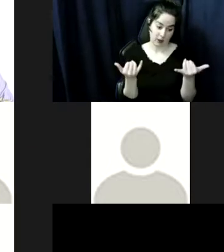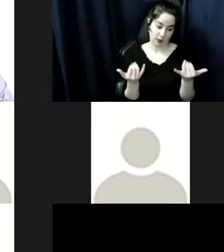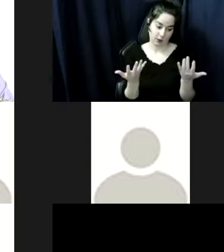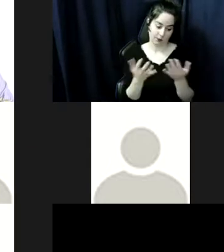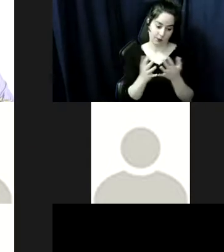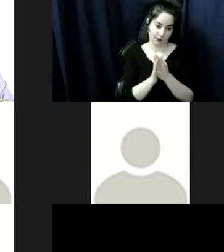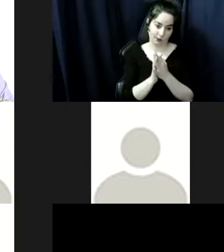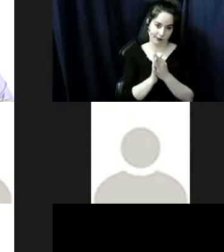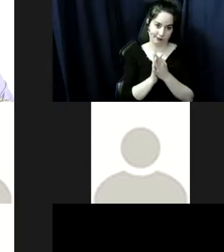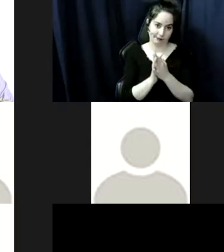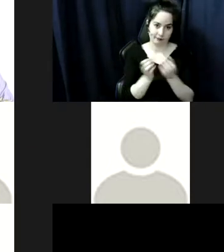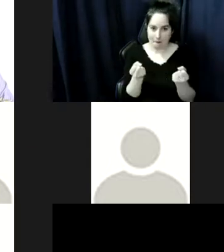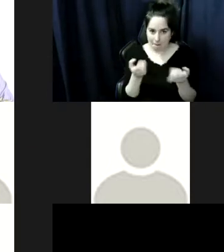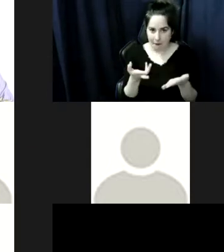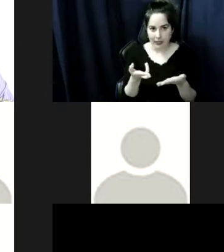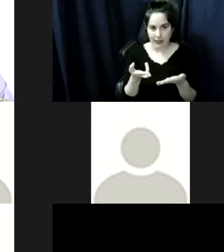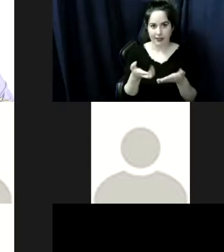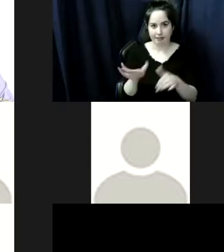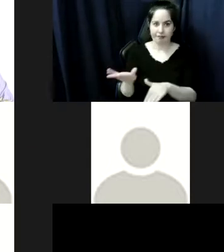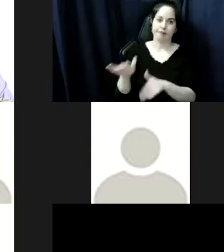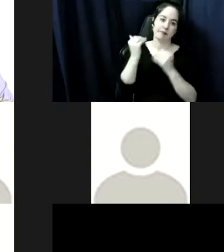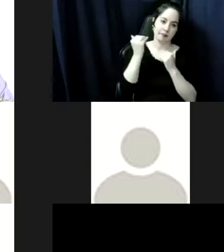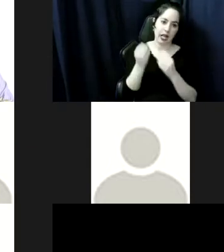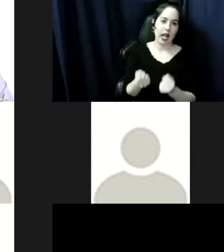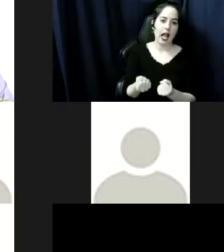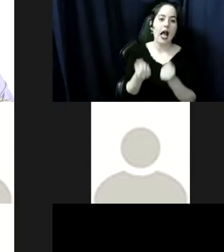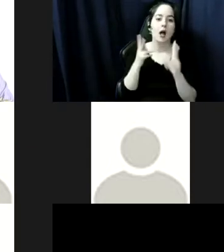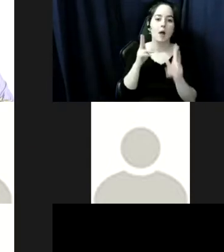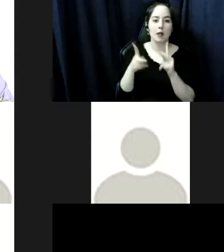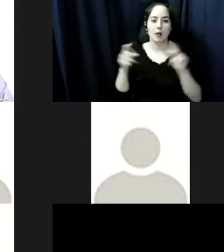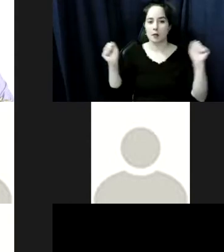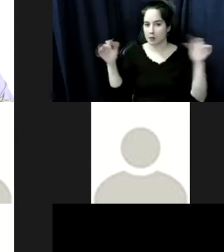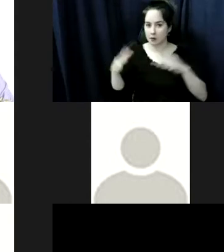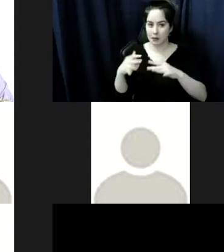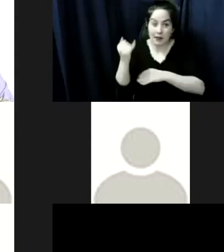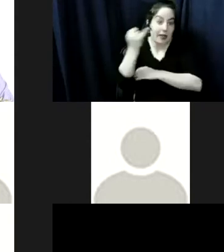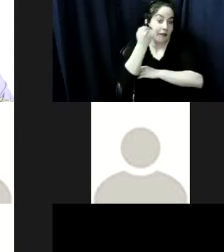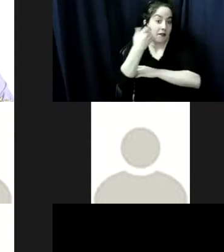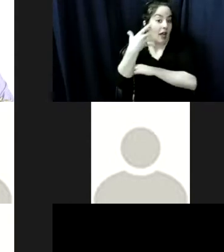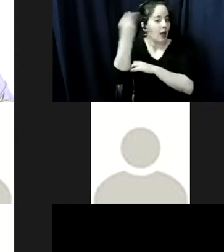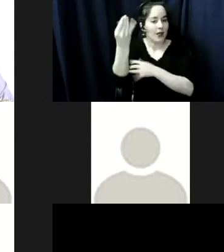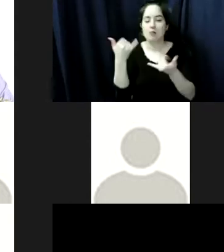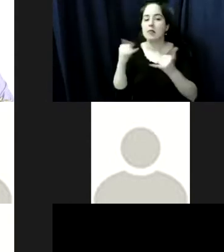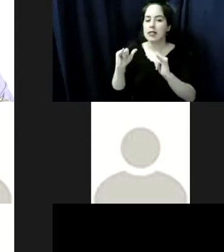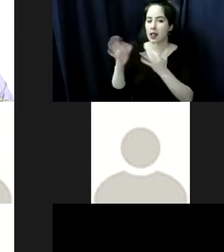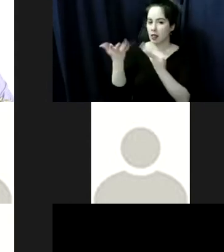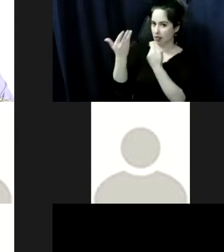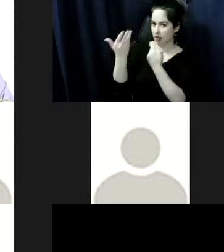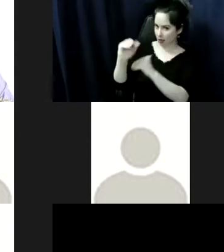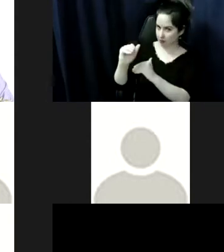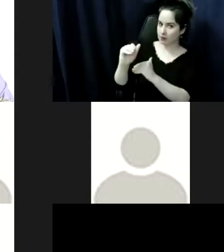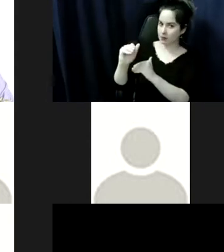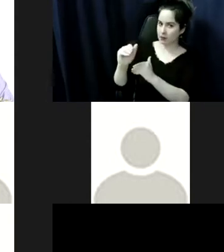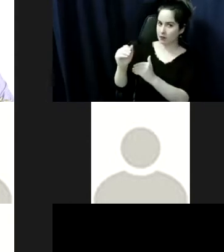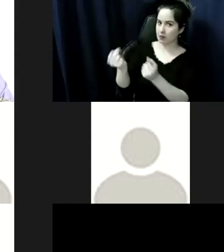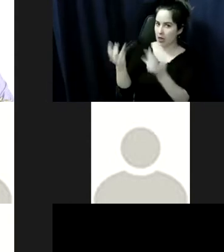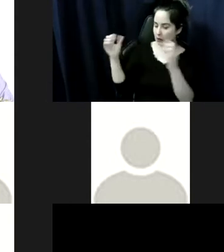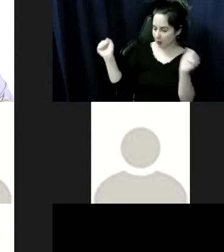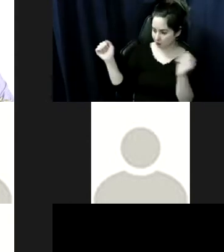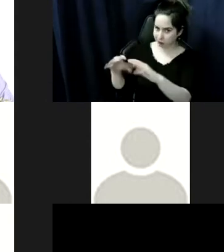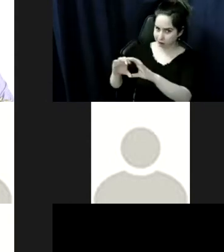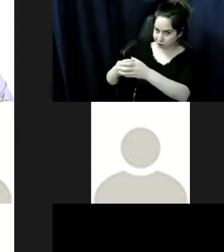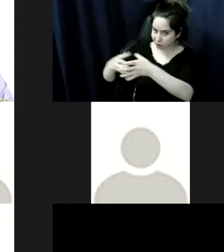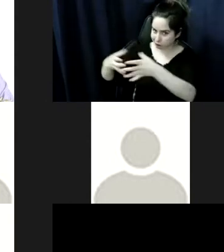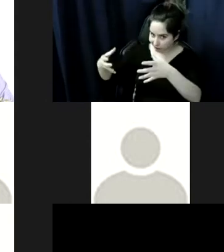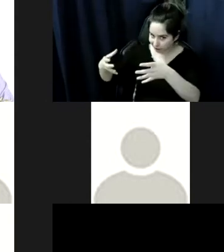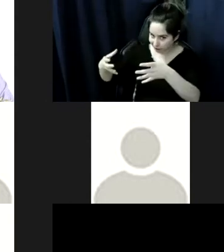there's restrictions as to how many people can be at an event, even outside. And there's restrictions about, you know,